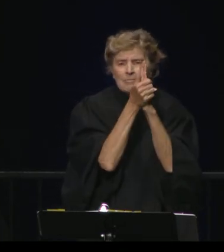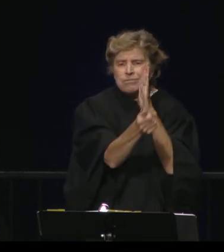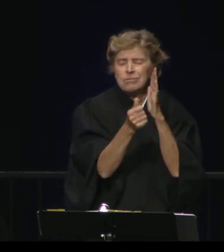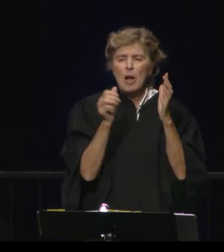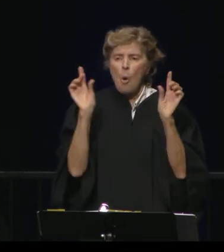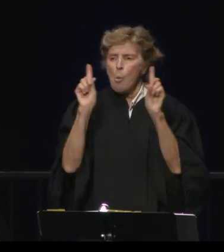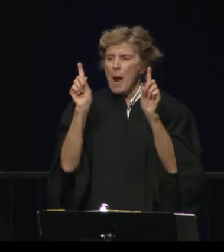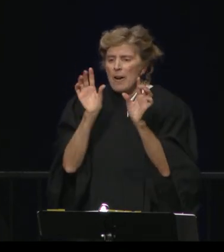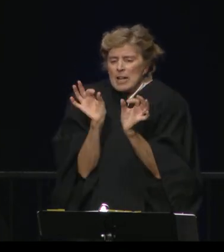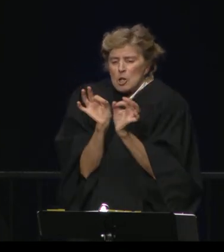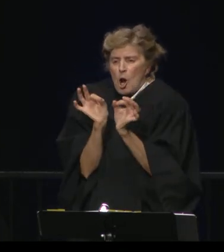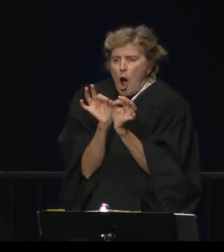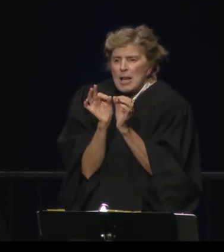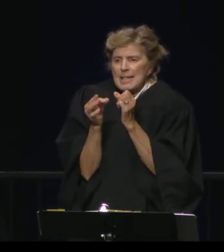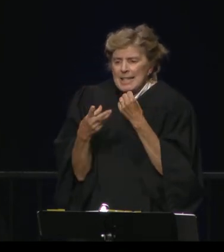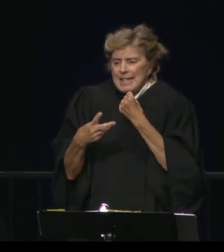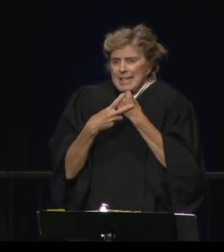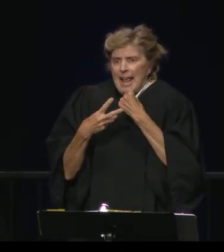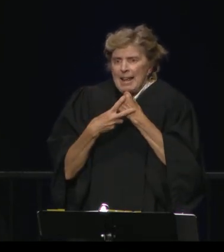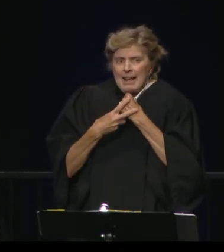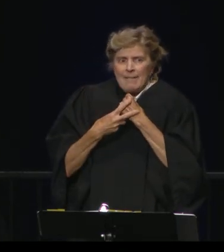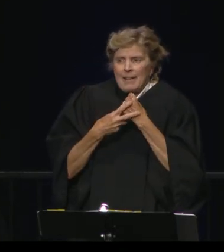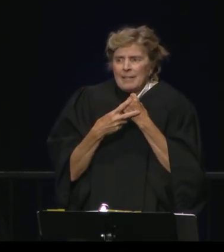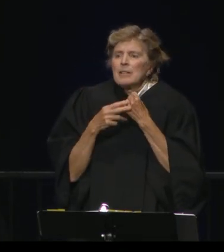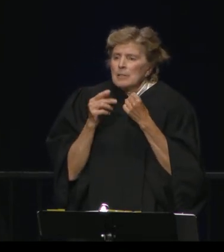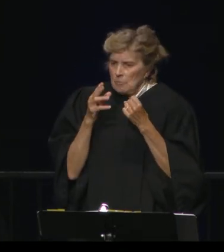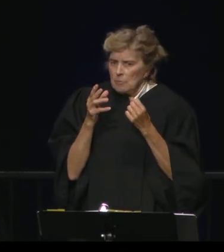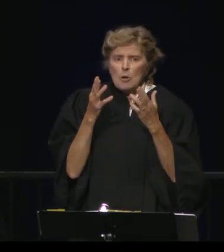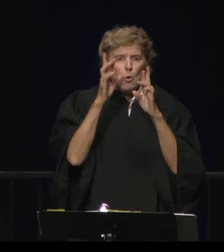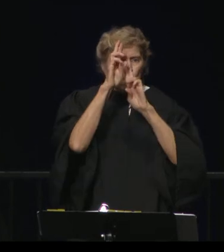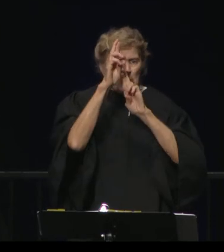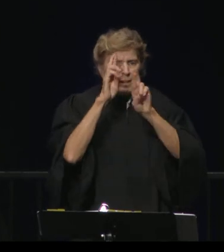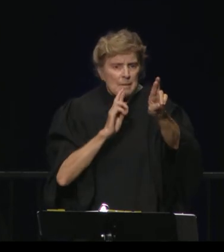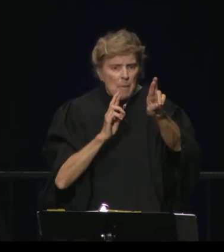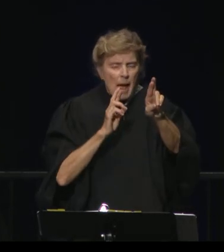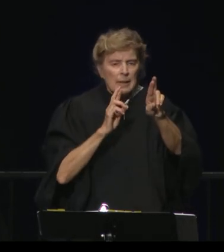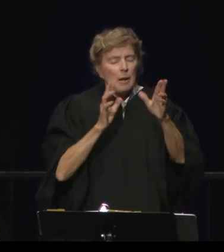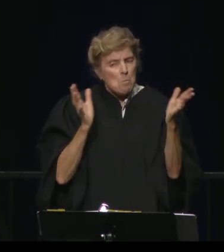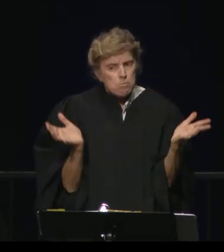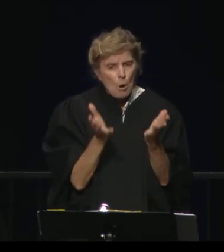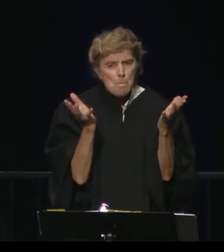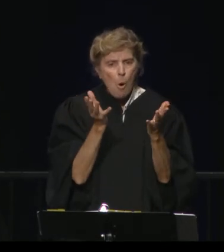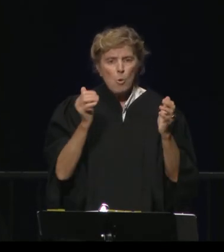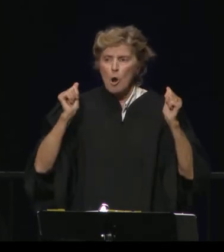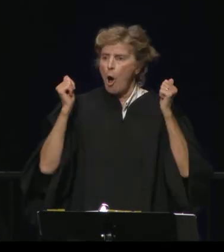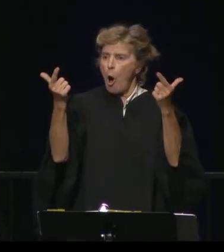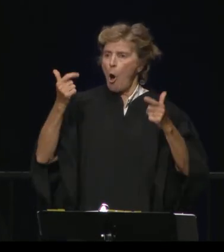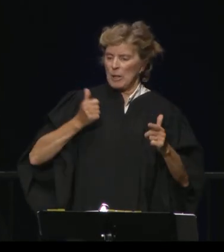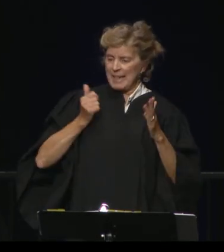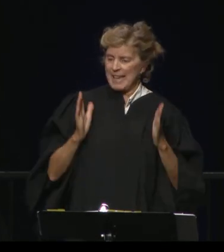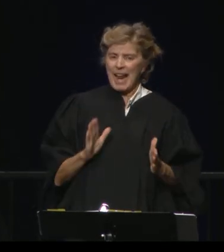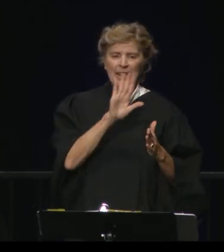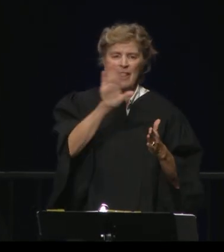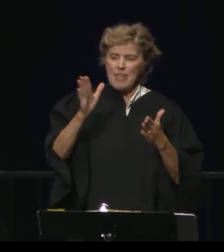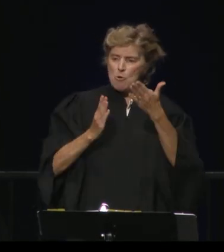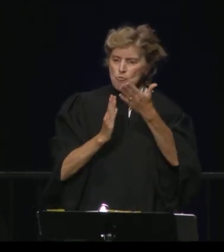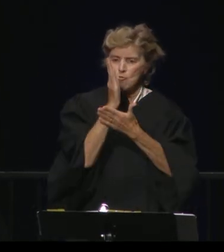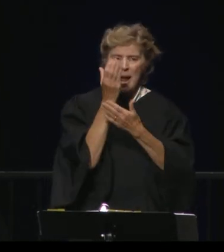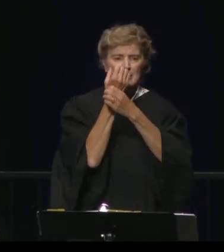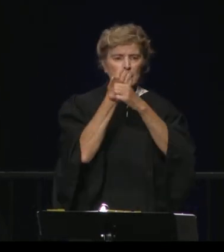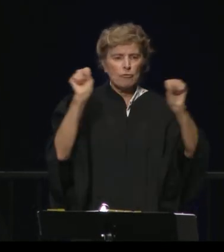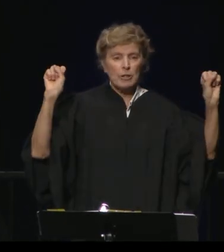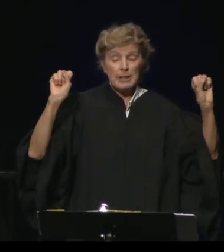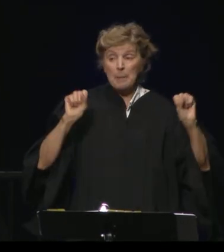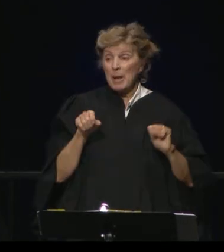process that respects and promotes the rights and freedoms of all Canadians. And he has spoken about